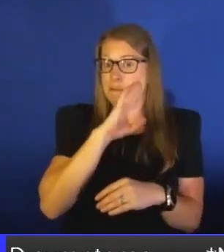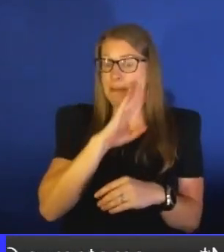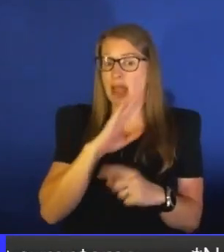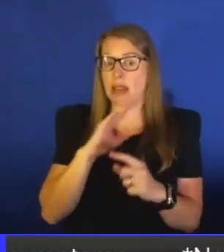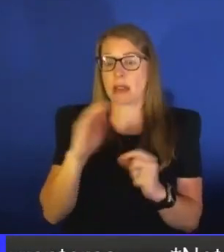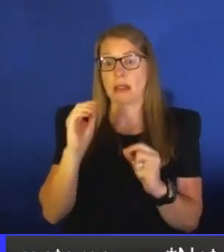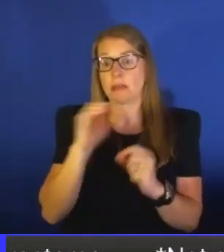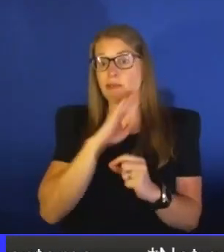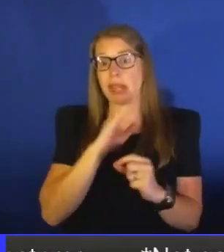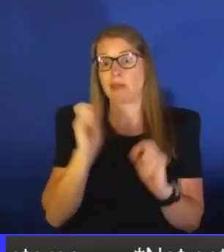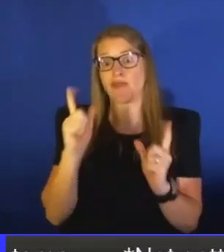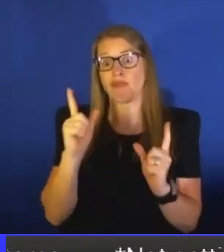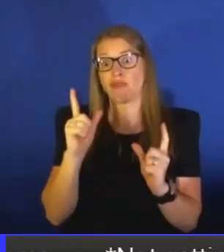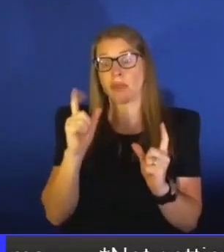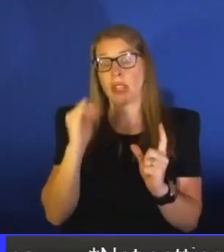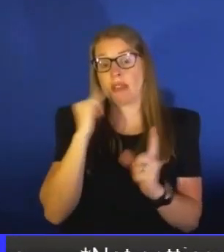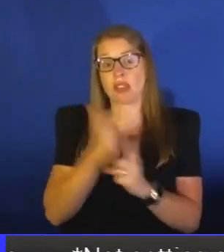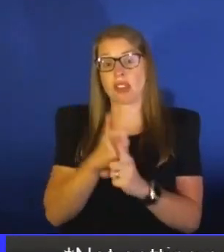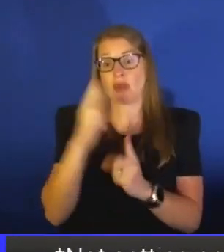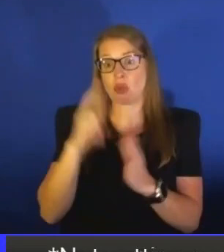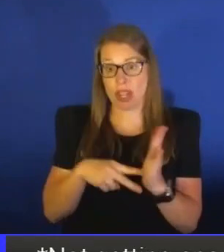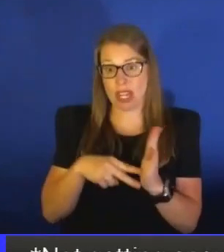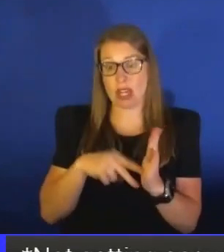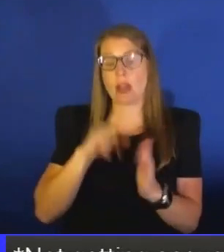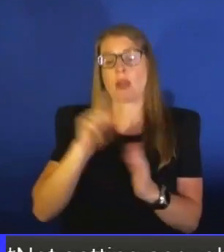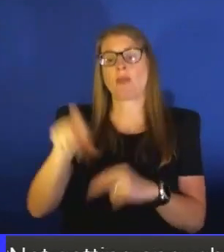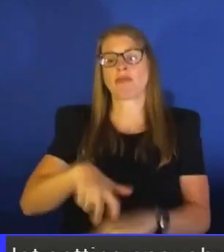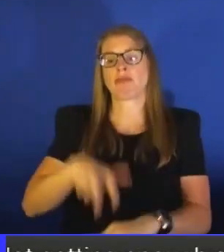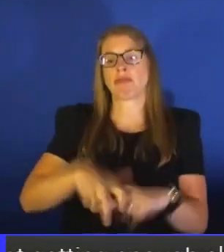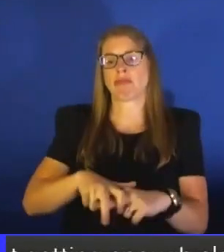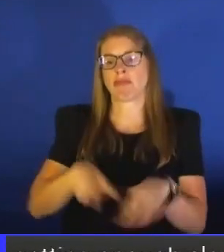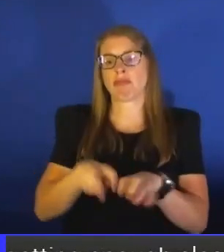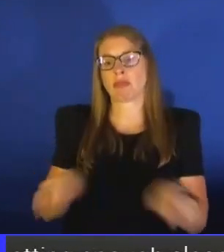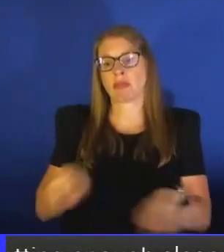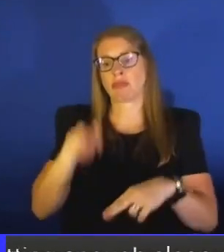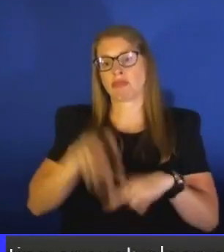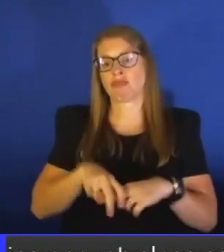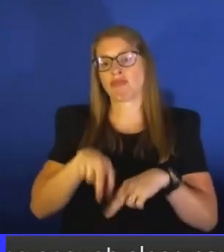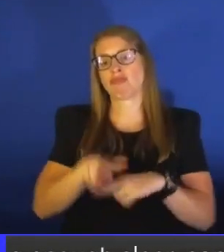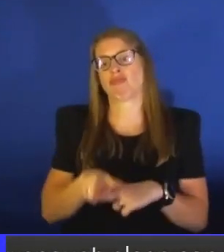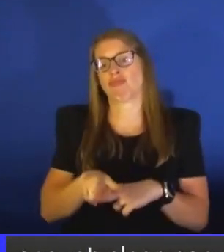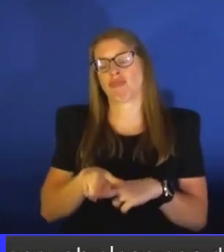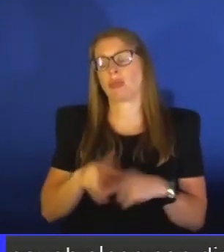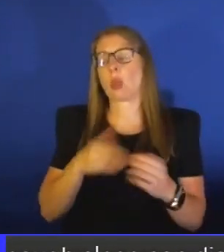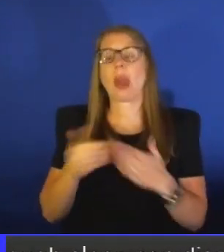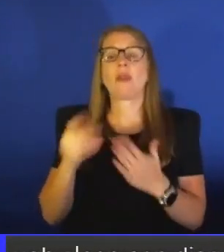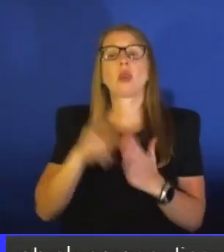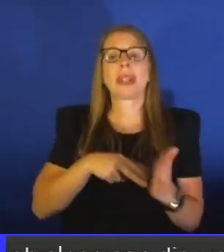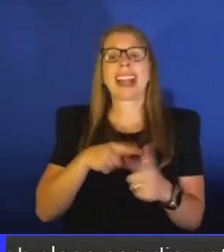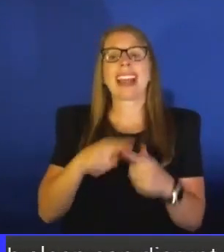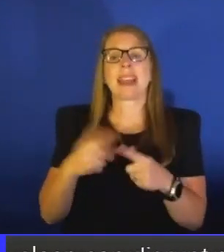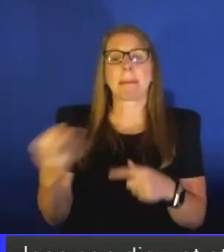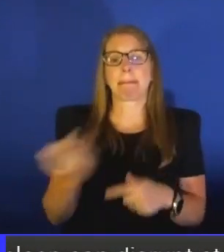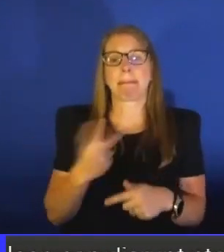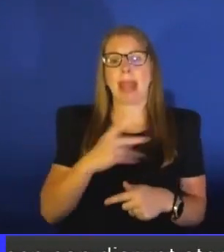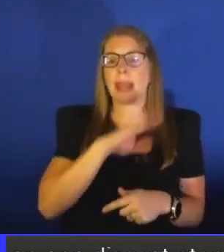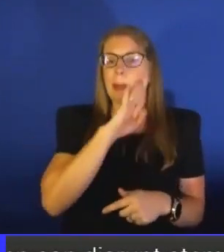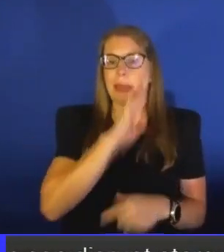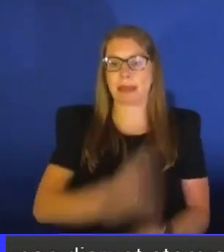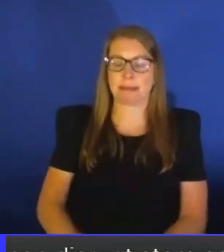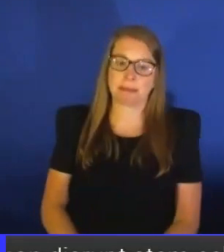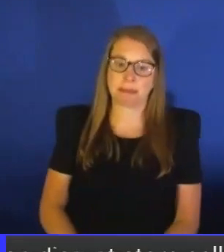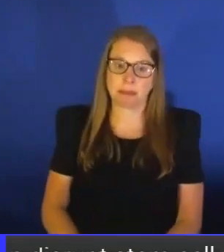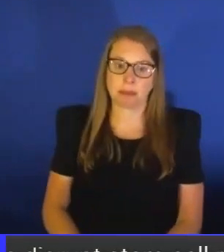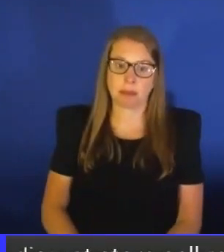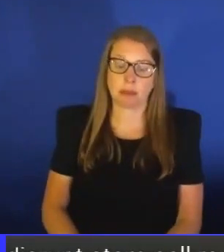So if you're going to read, get up, go to the chair, go to the couch, go to the recliner, read, do whatever, then get back in bed. So when patients are doing